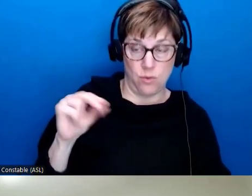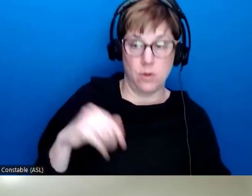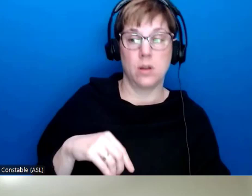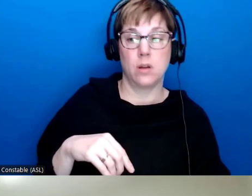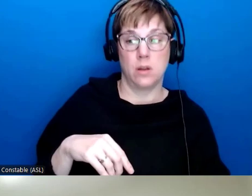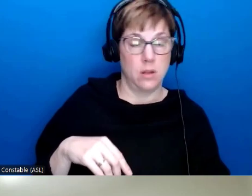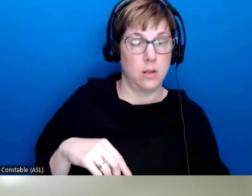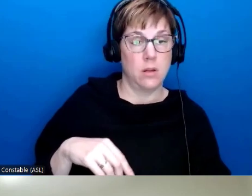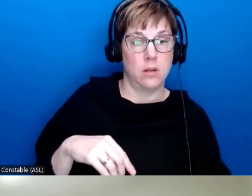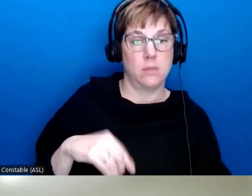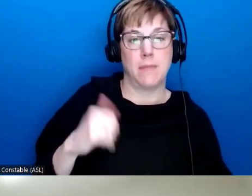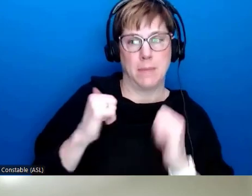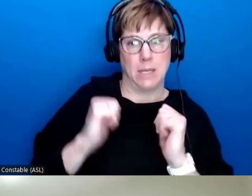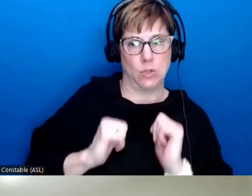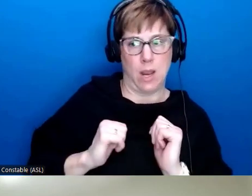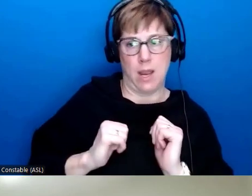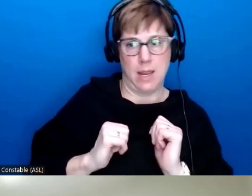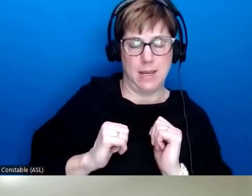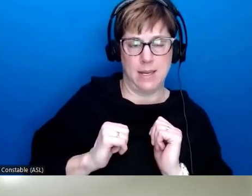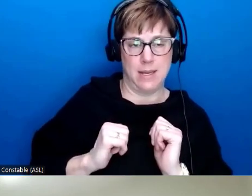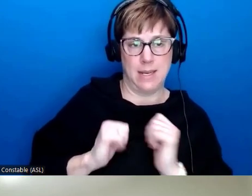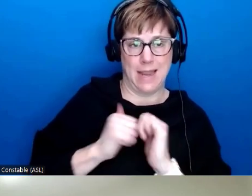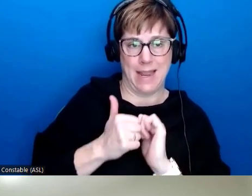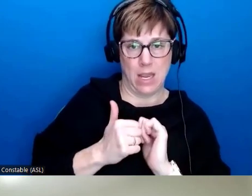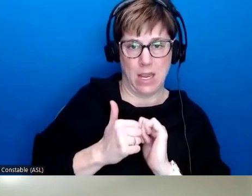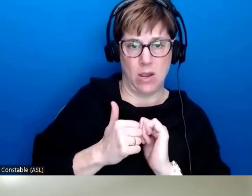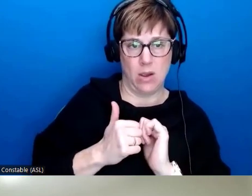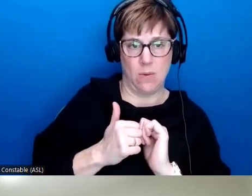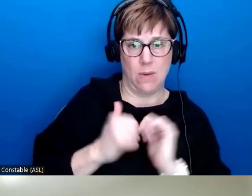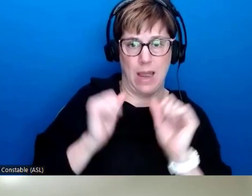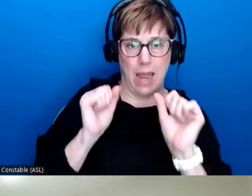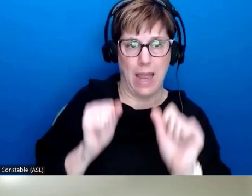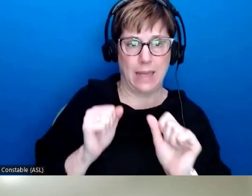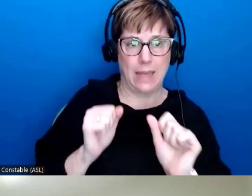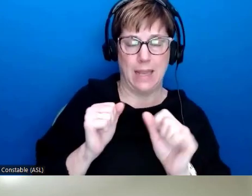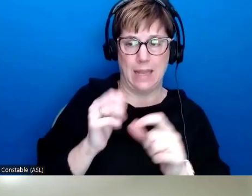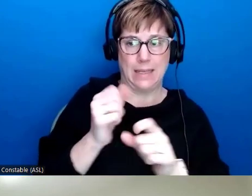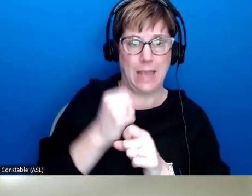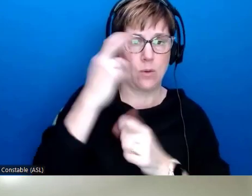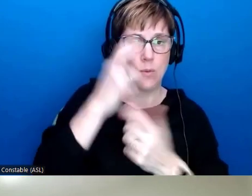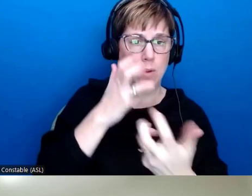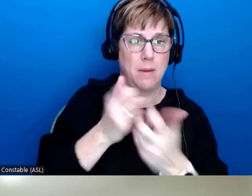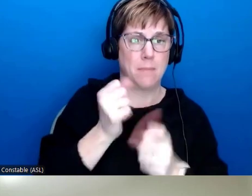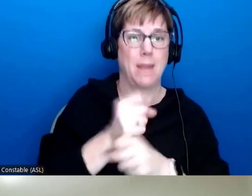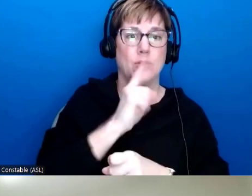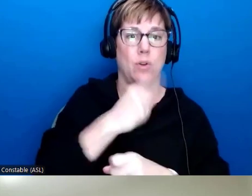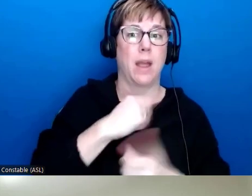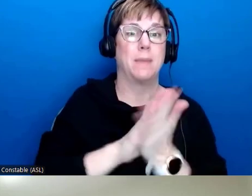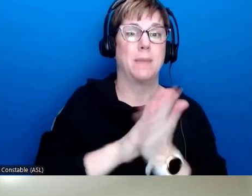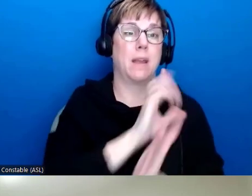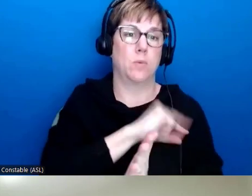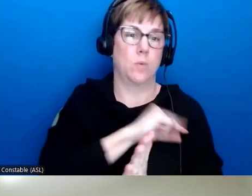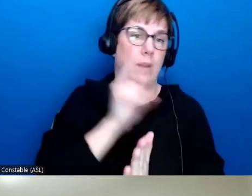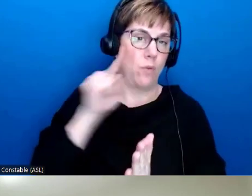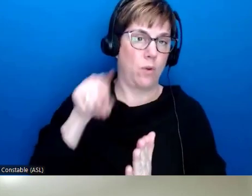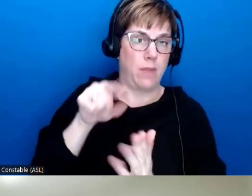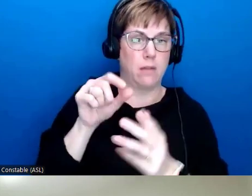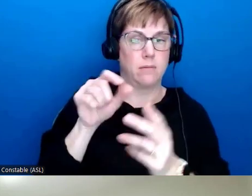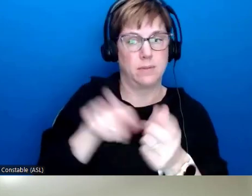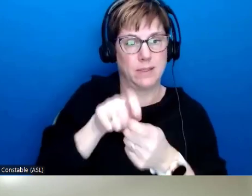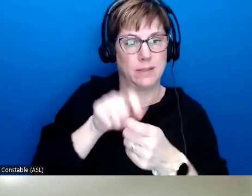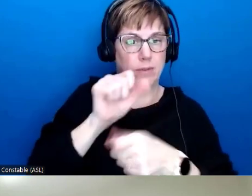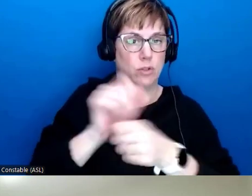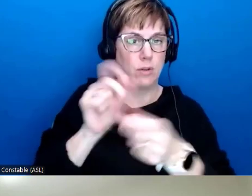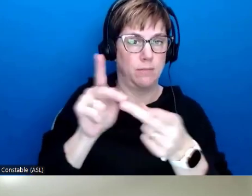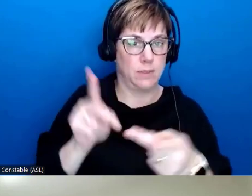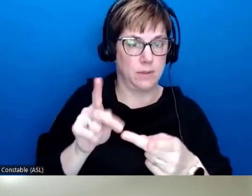then you may have to try to figure out how you're going to craft a reasonable accommodation that would make you qualified for that position. So that,